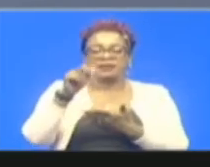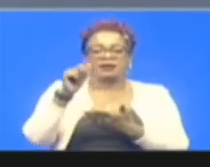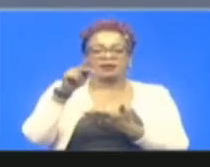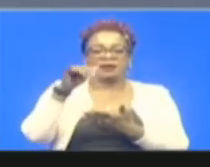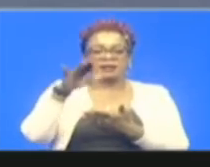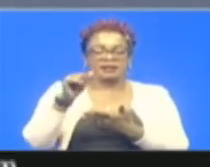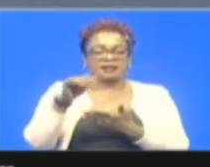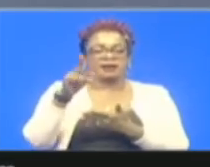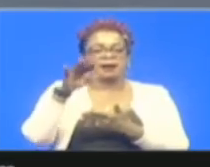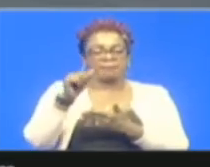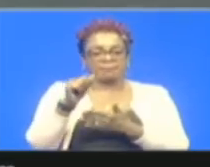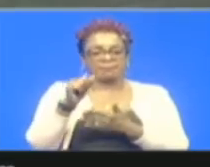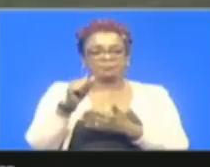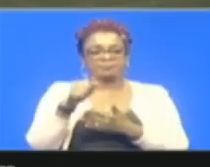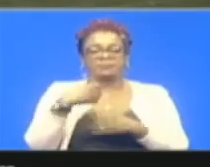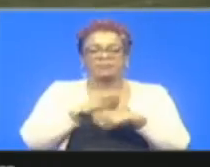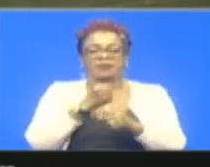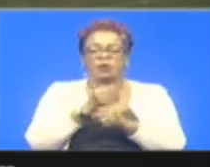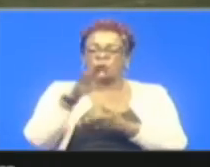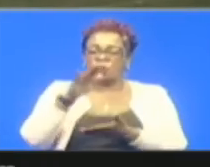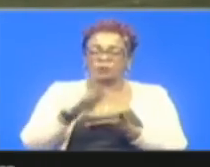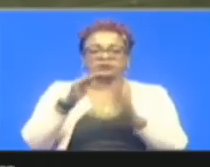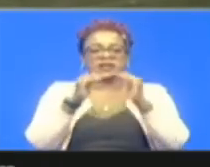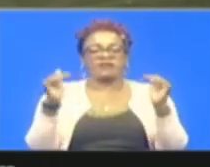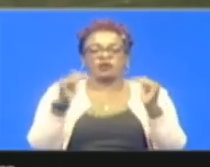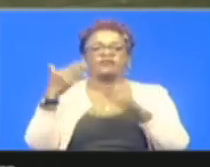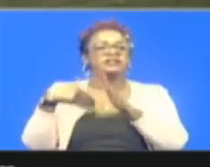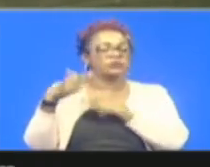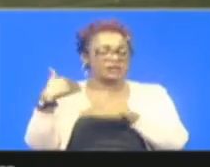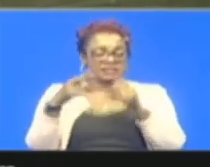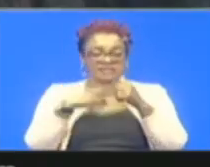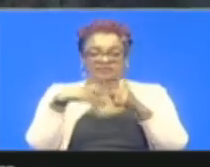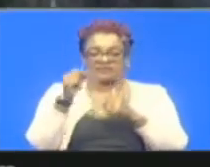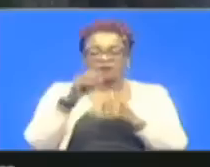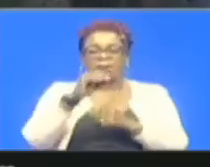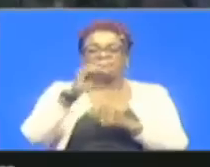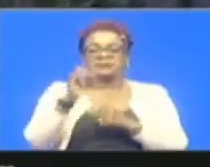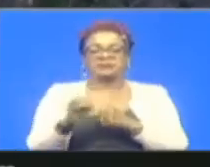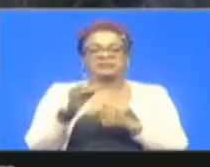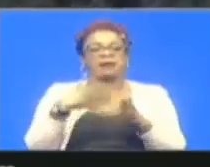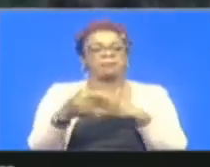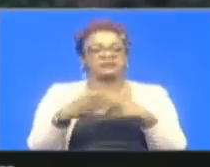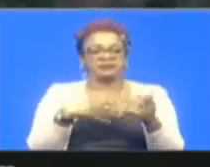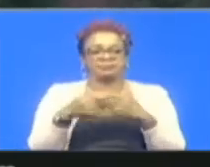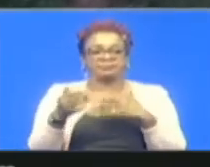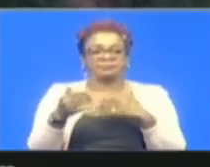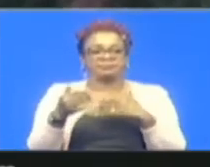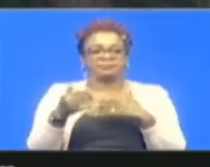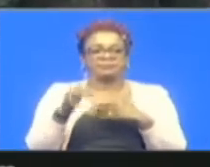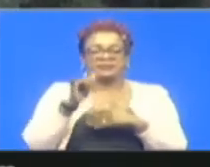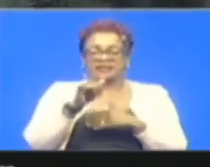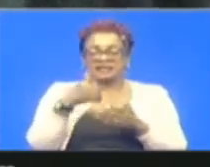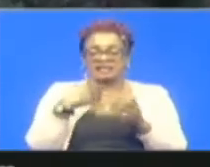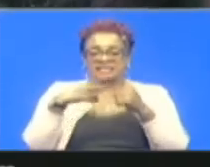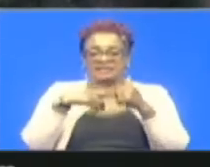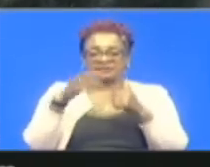source of water, hit the lowest levels in history at 75% empty. That dam holds 70 million